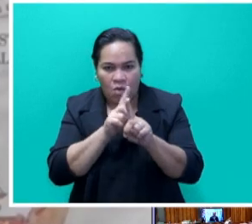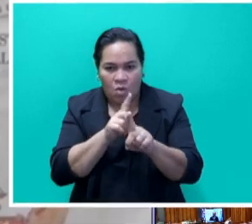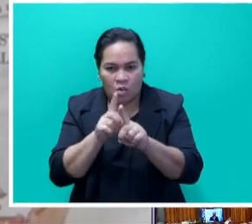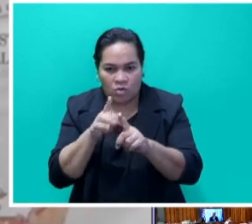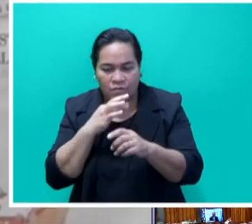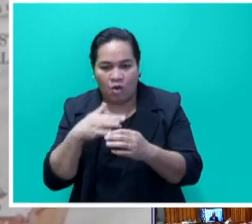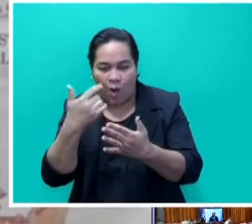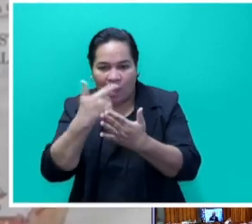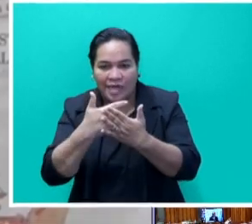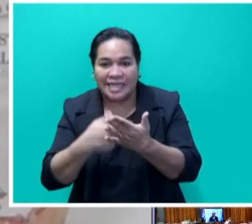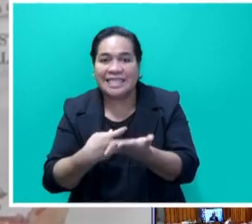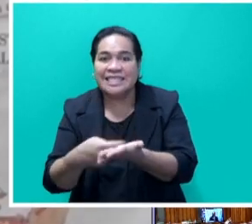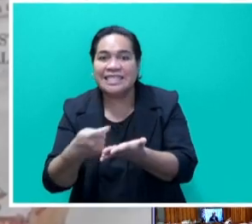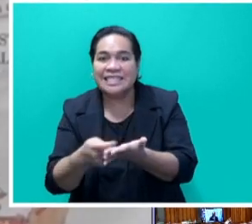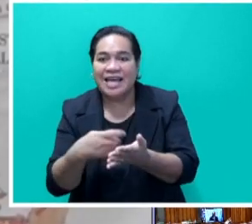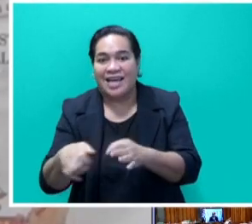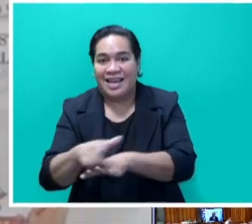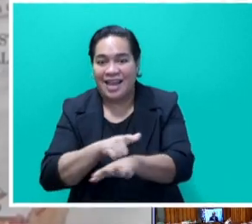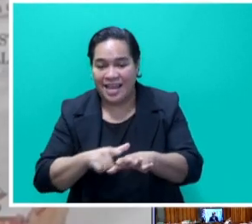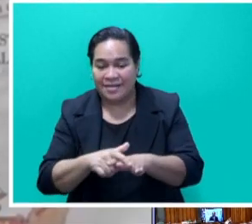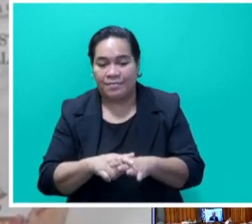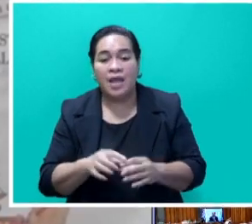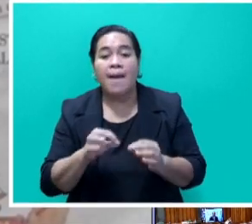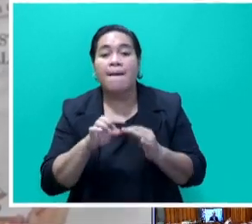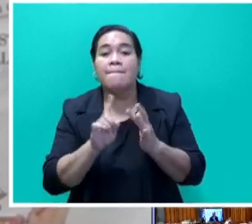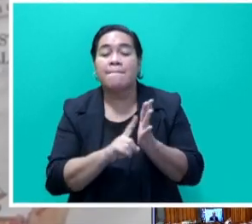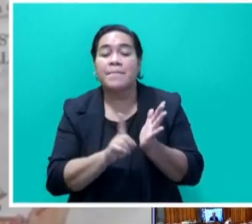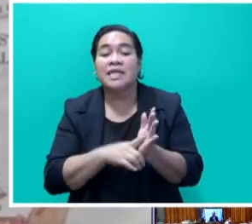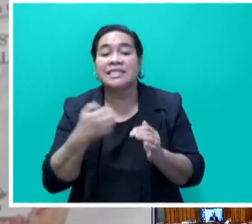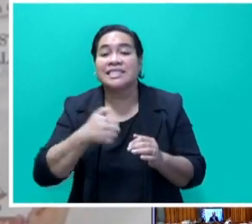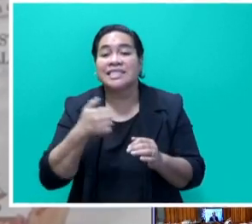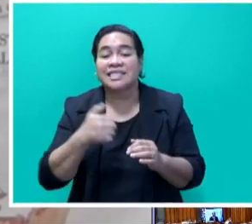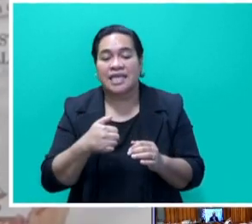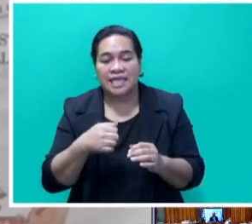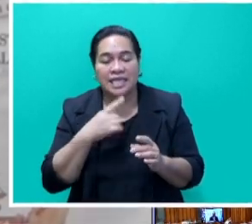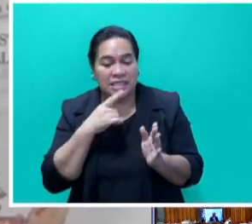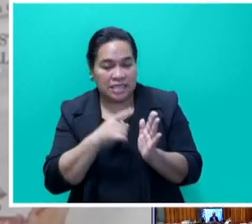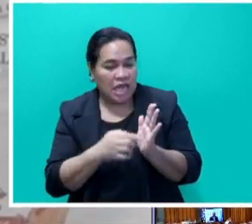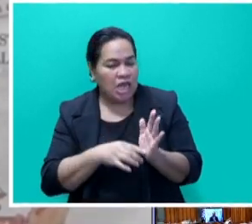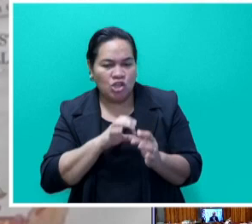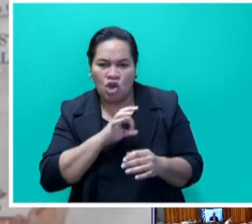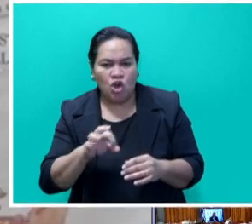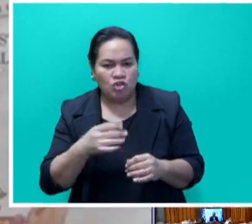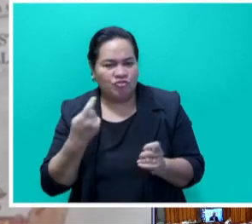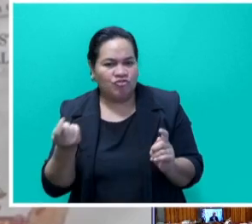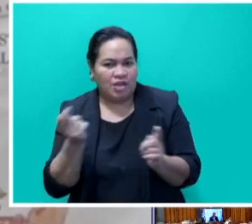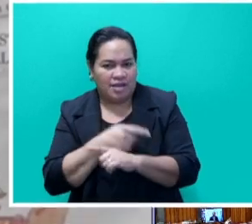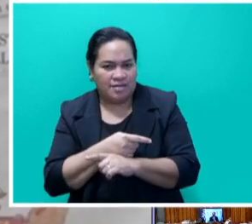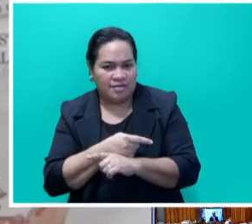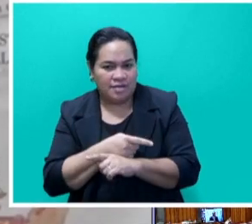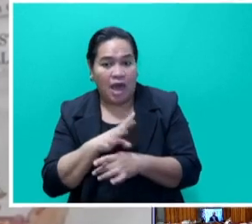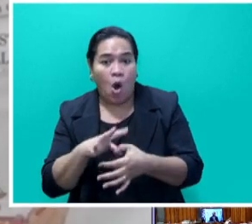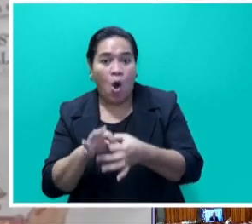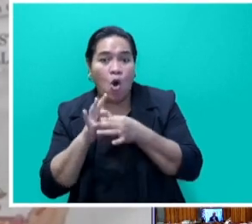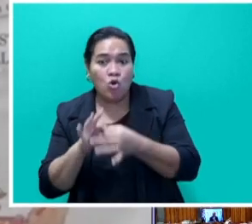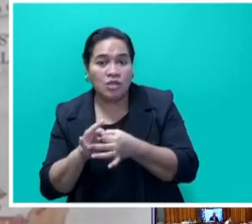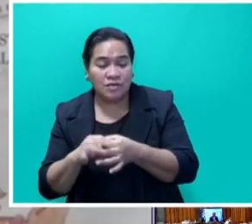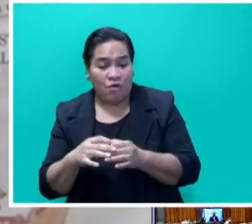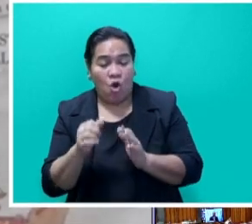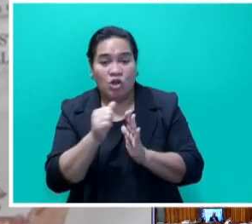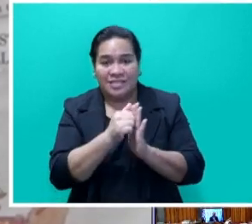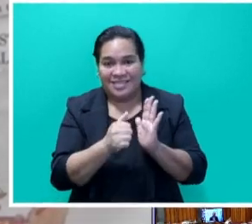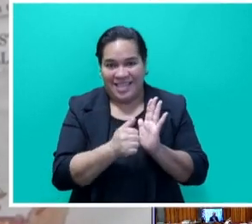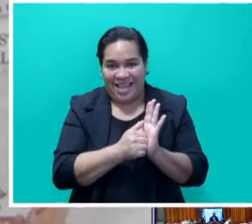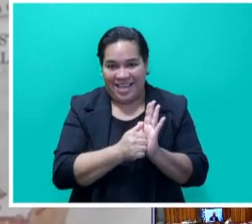our leases. Bill 16 on the State Land Act does not change the state's ownership rights of state land.